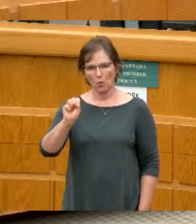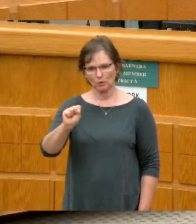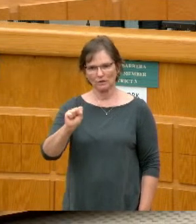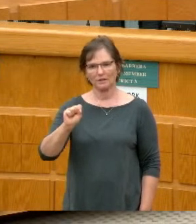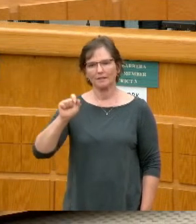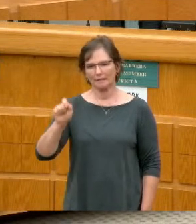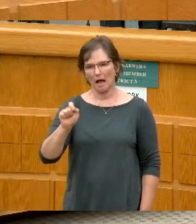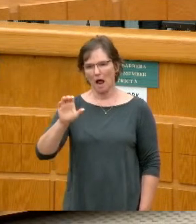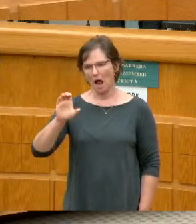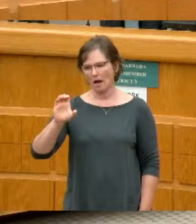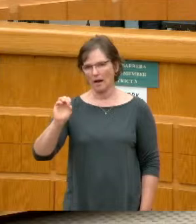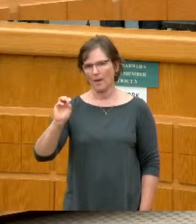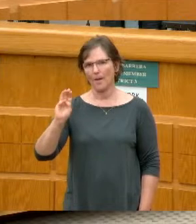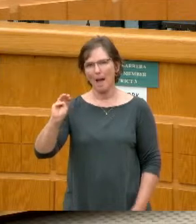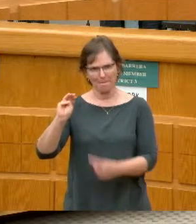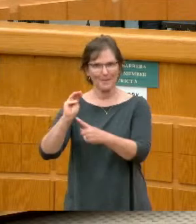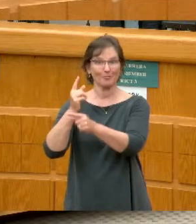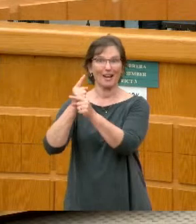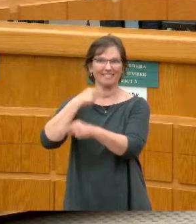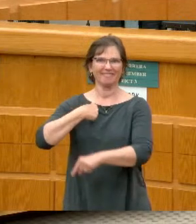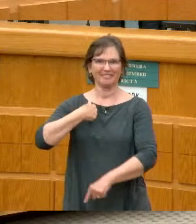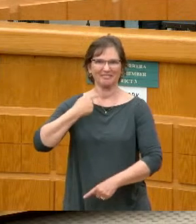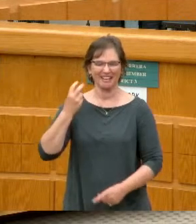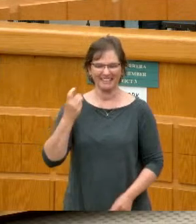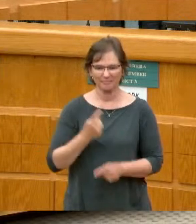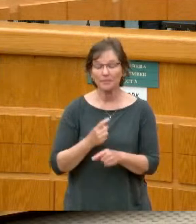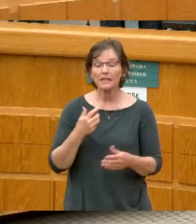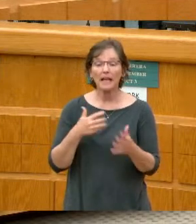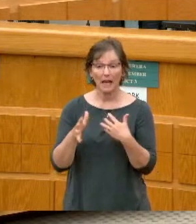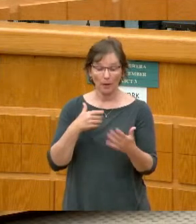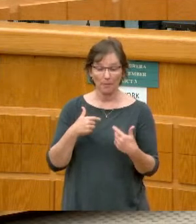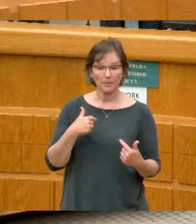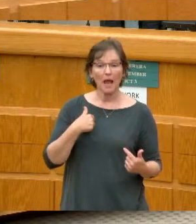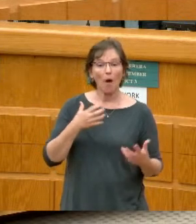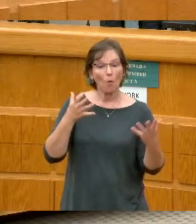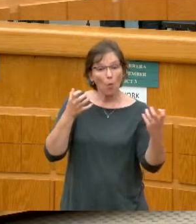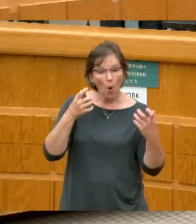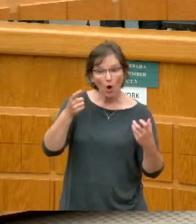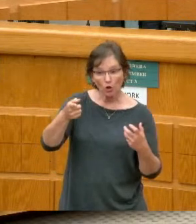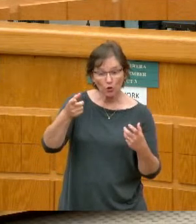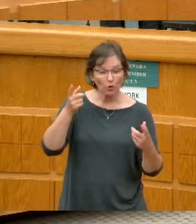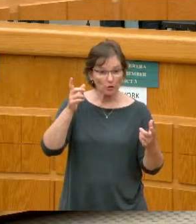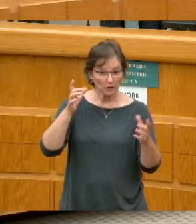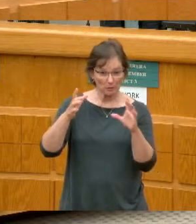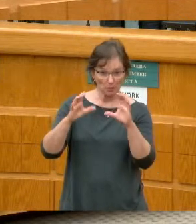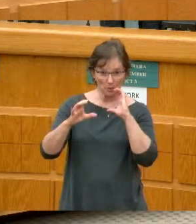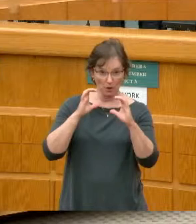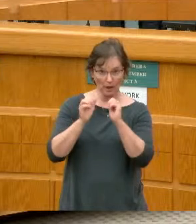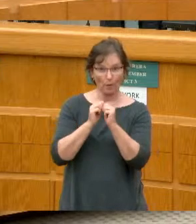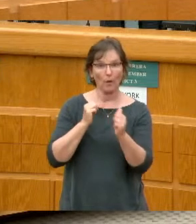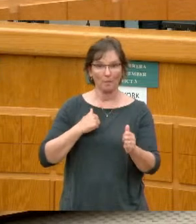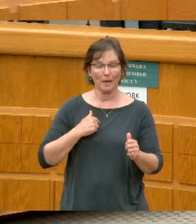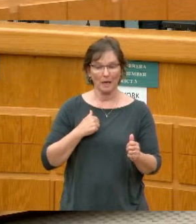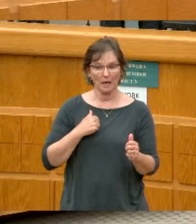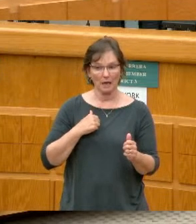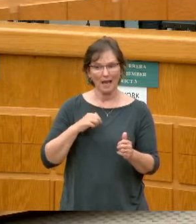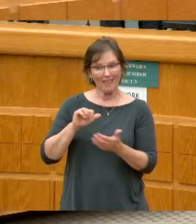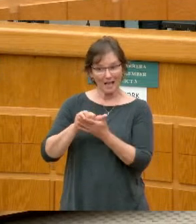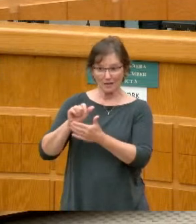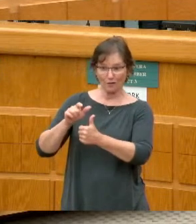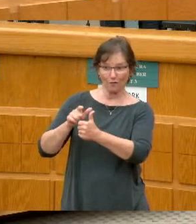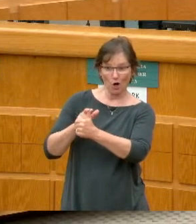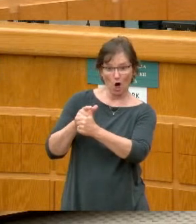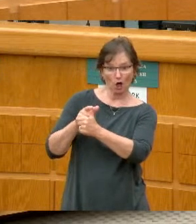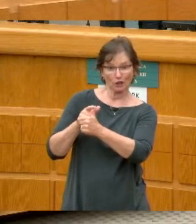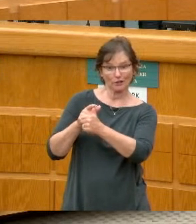you. Tell me what you like. Tell me what you don't like. It is .com. You should always listen to your judge.